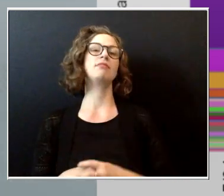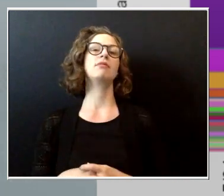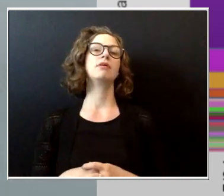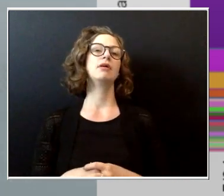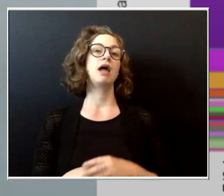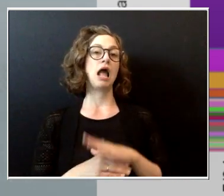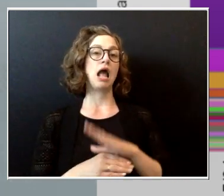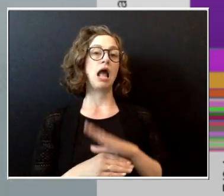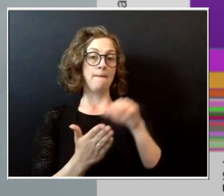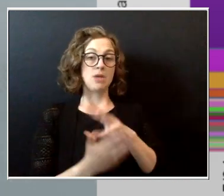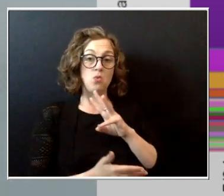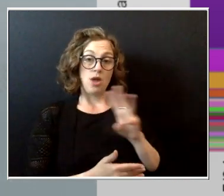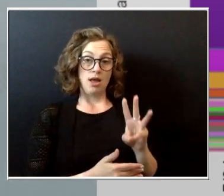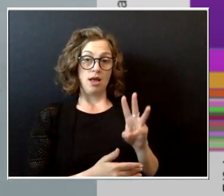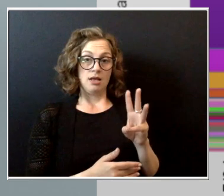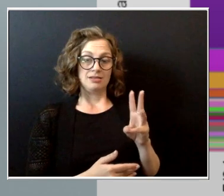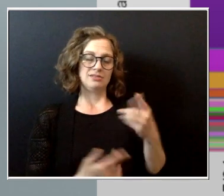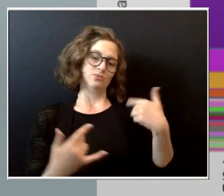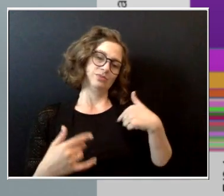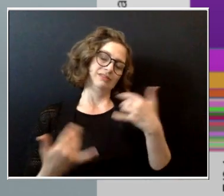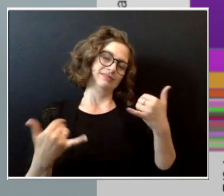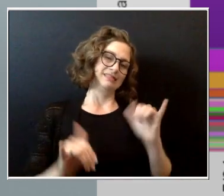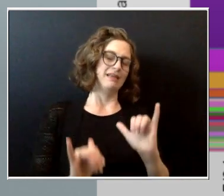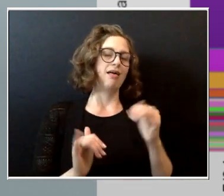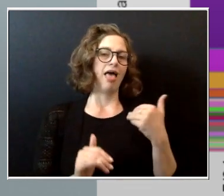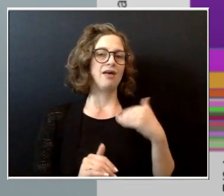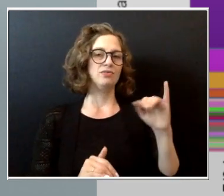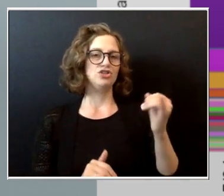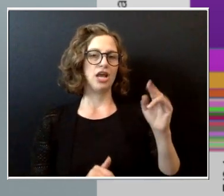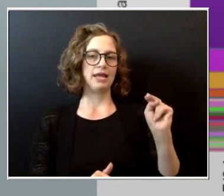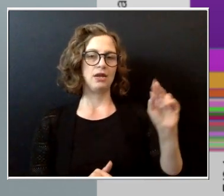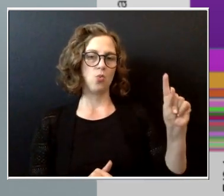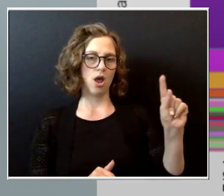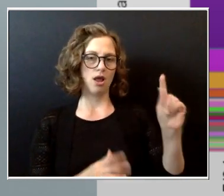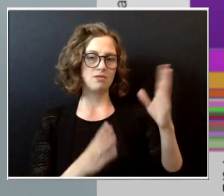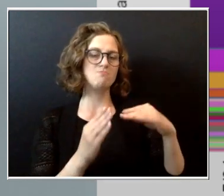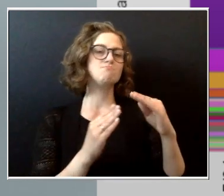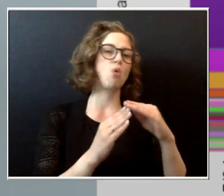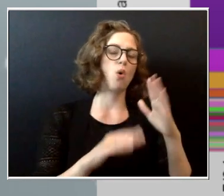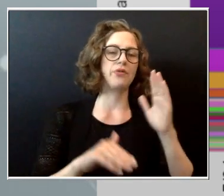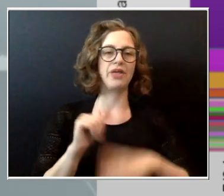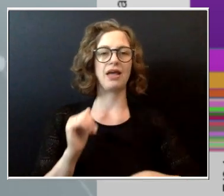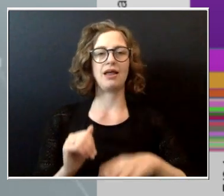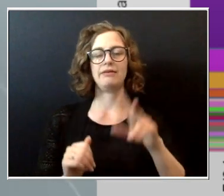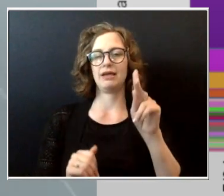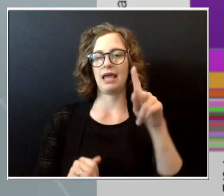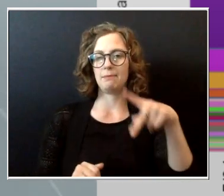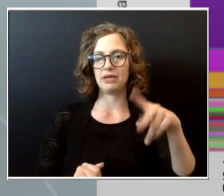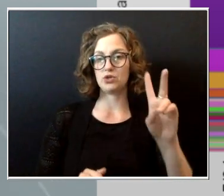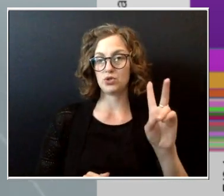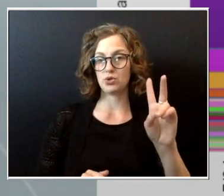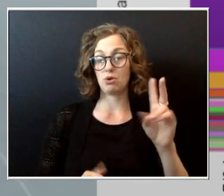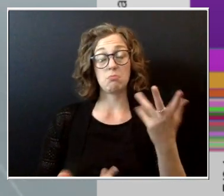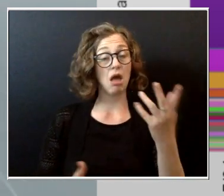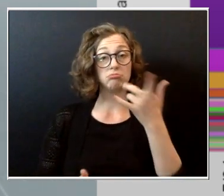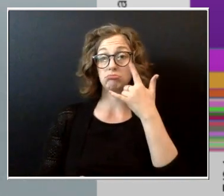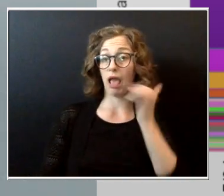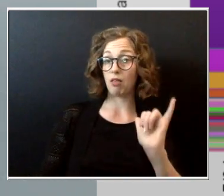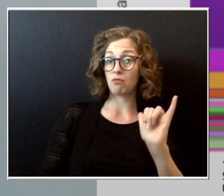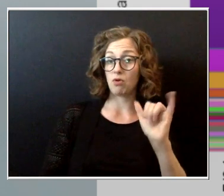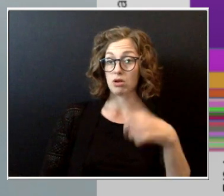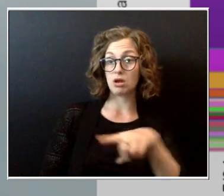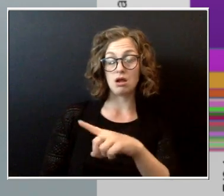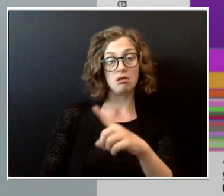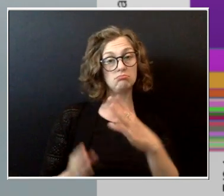still have JN1 here, more predominant than the KP2, but in California, for instance, KP2 is higher, and